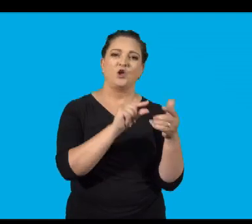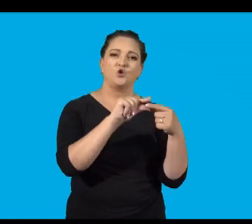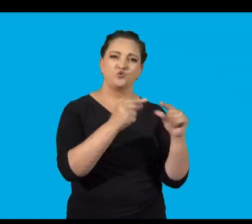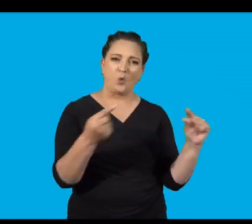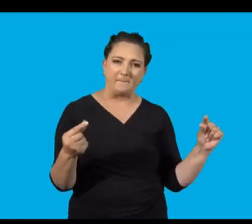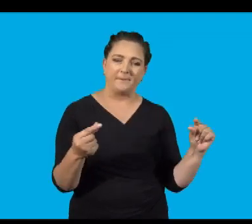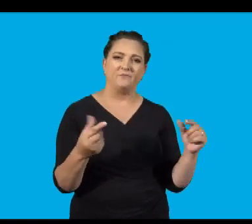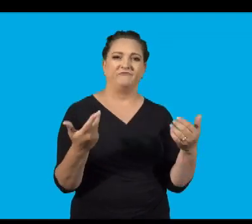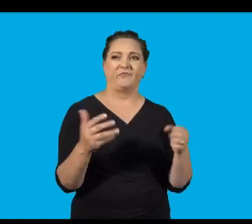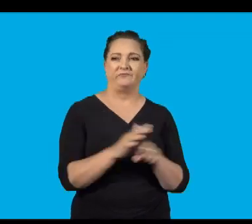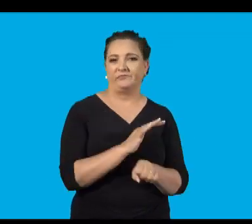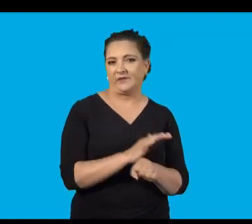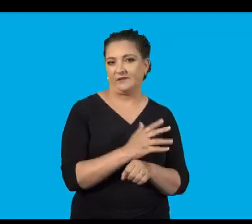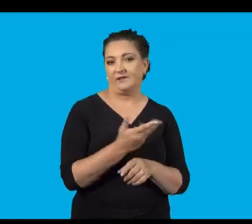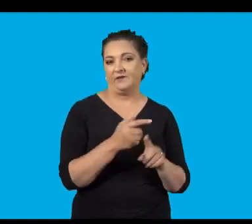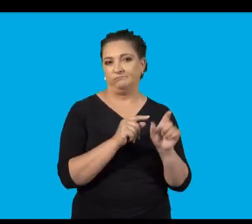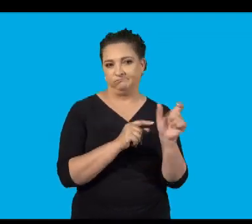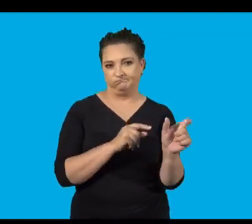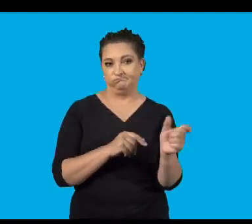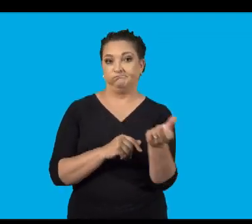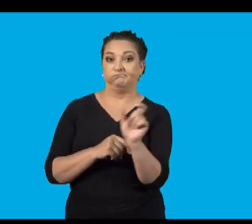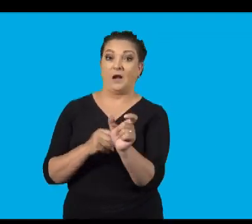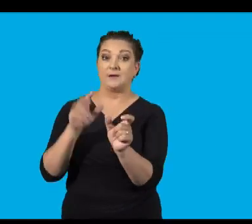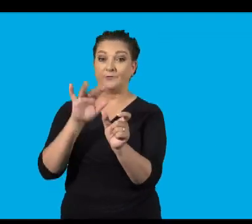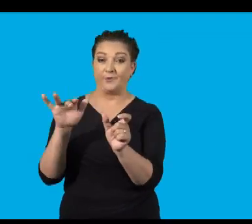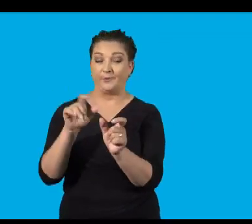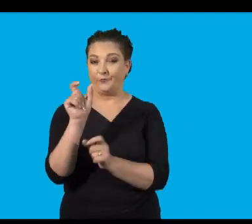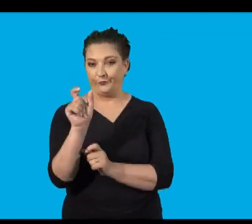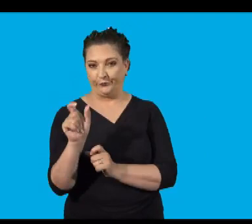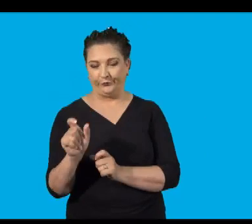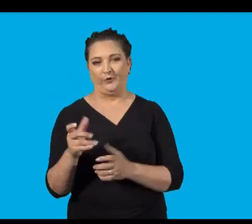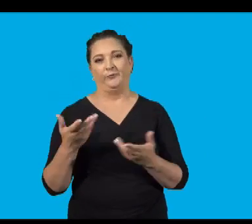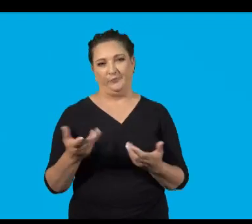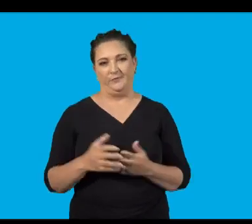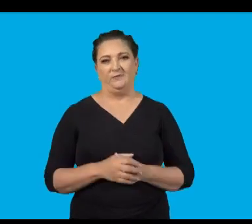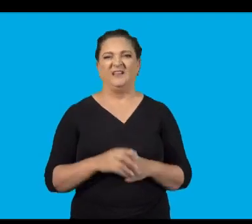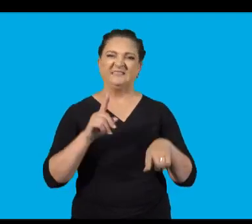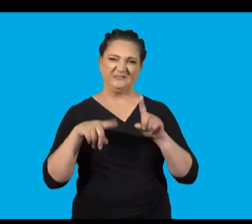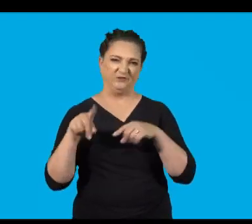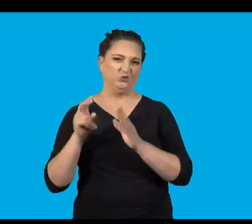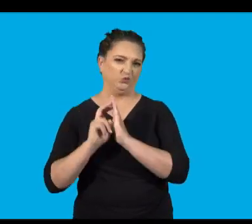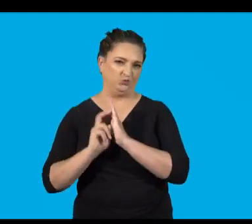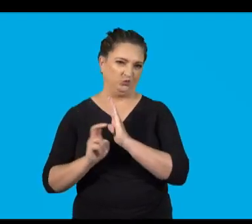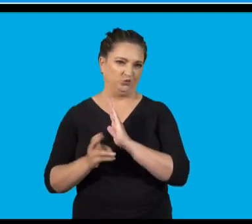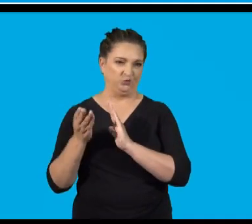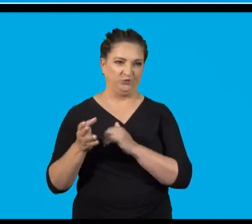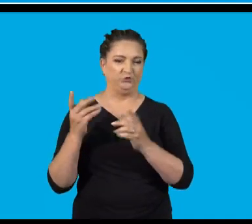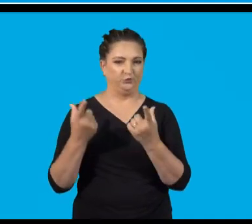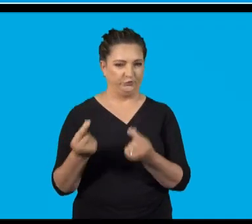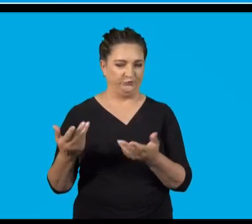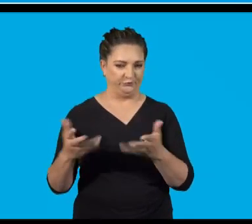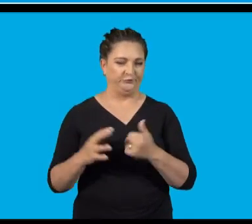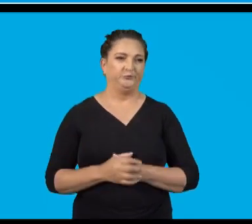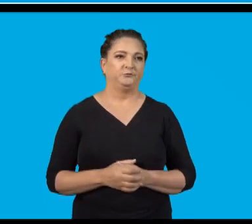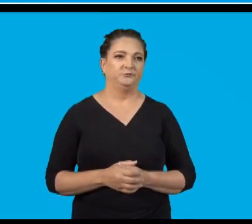all right, we covered our aspects there, and in spelling and vocabulary, we looked at the different rules of how to